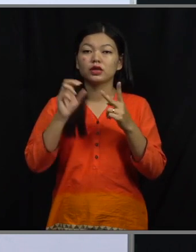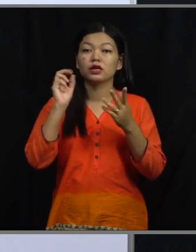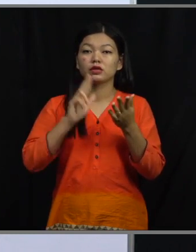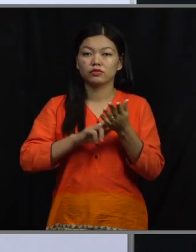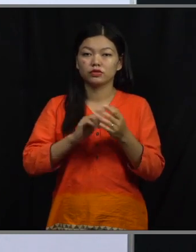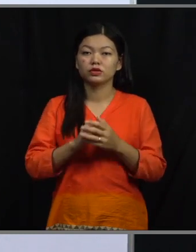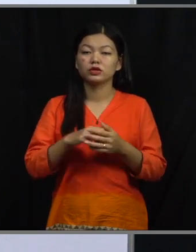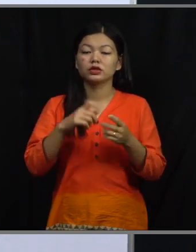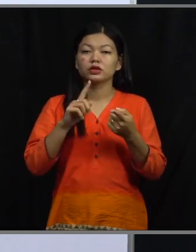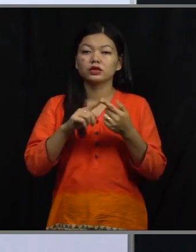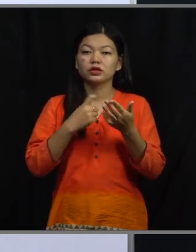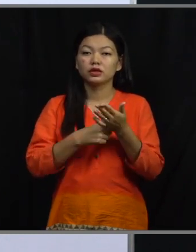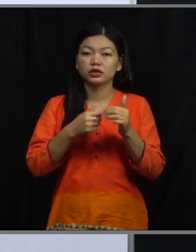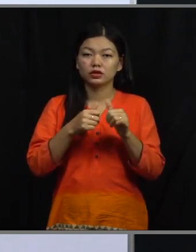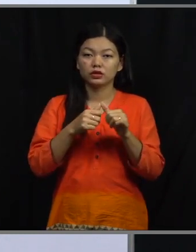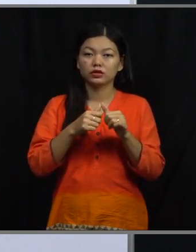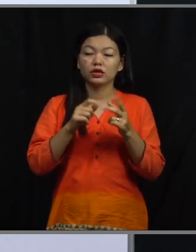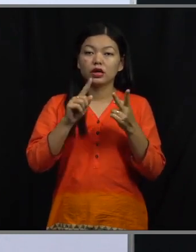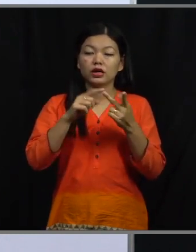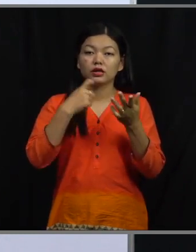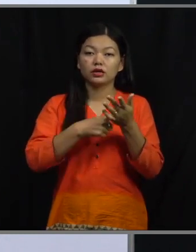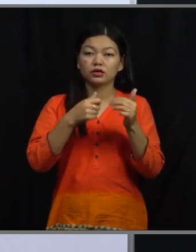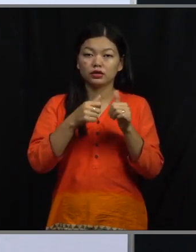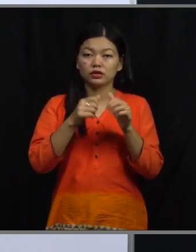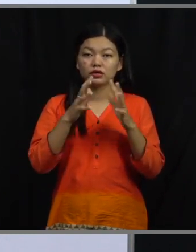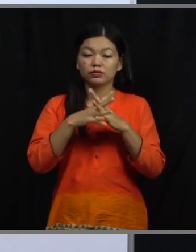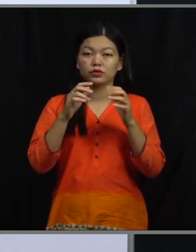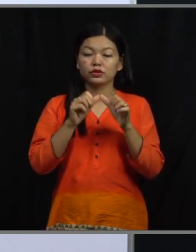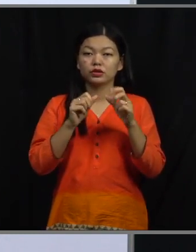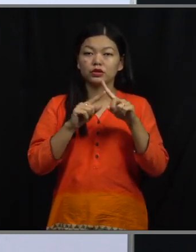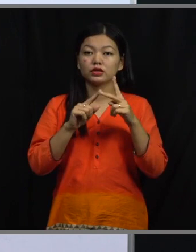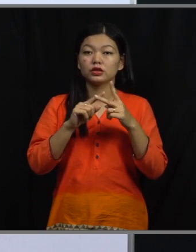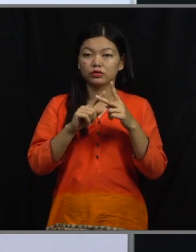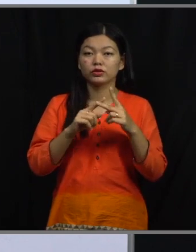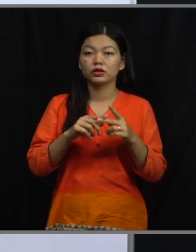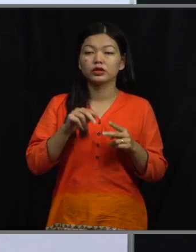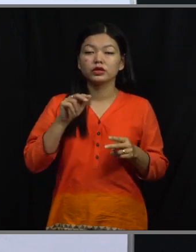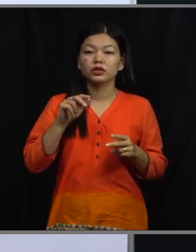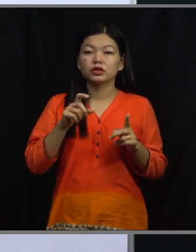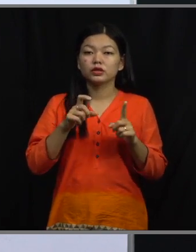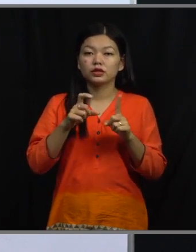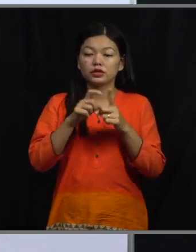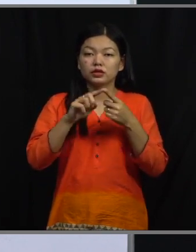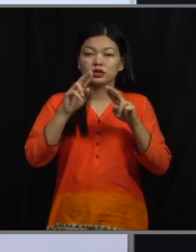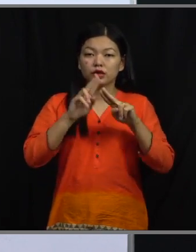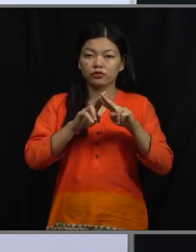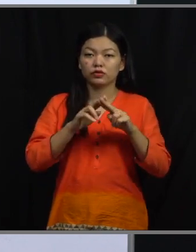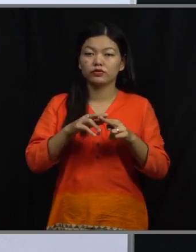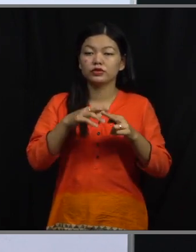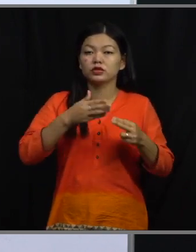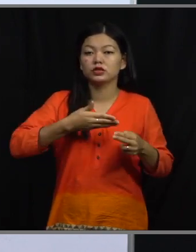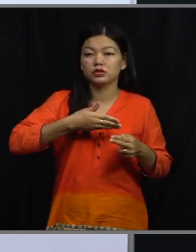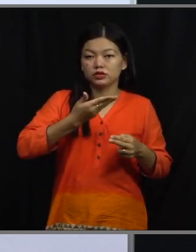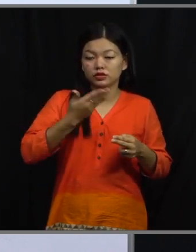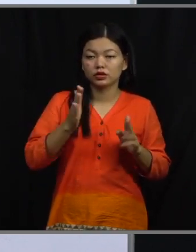for you. Okay, so it will be there in your textbook. Okay, and when you read about that,